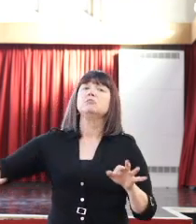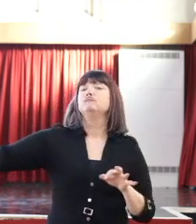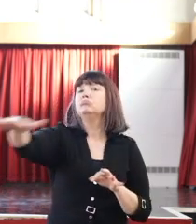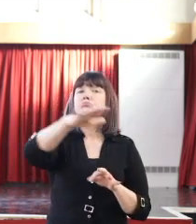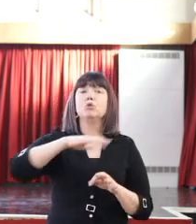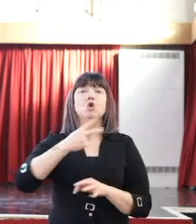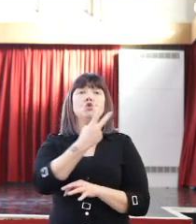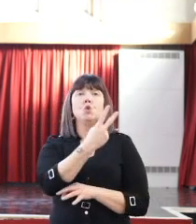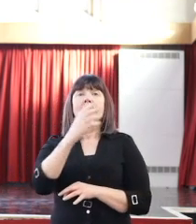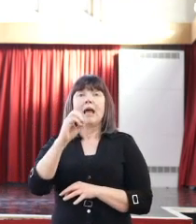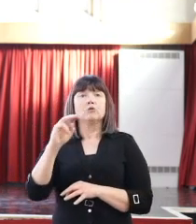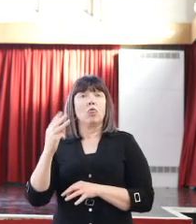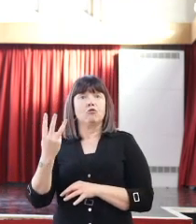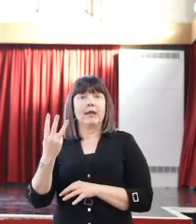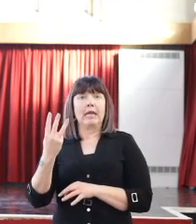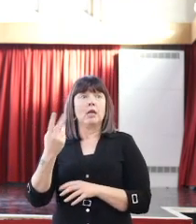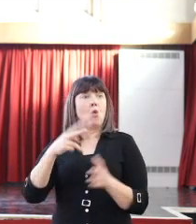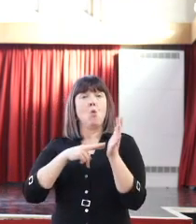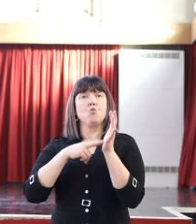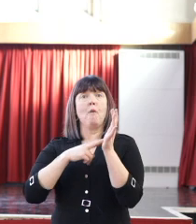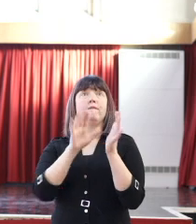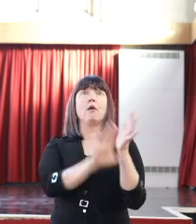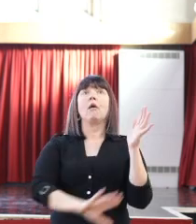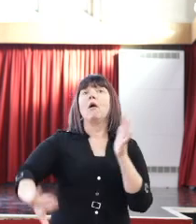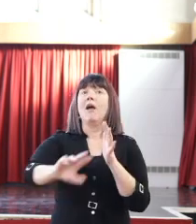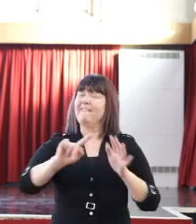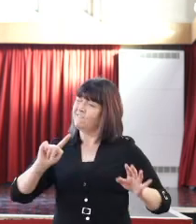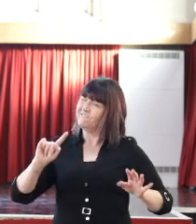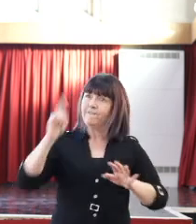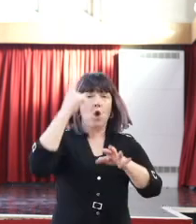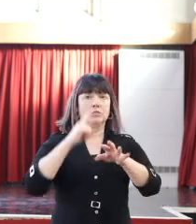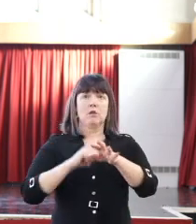2003, Norfolk celebrated Black History Month for the very first time.